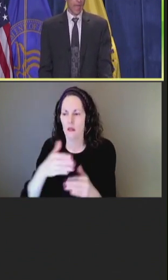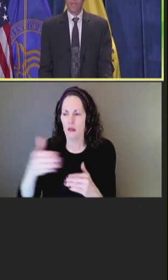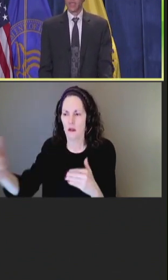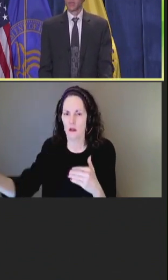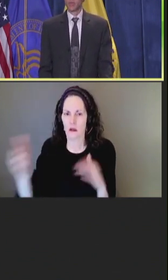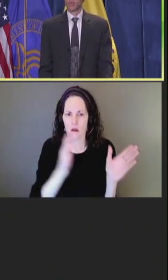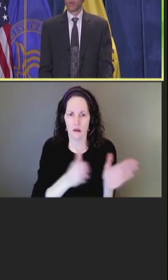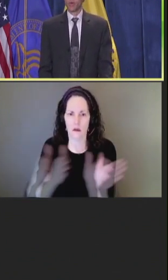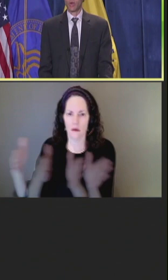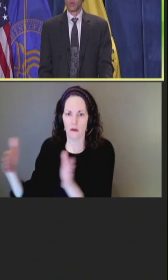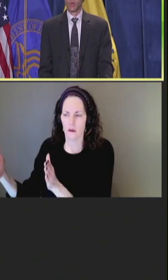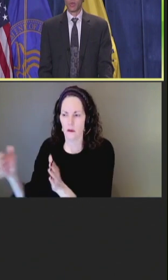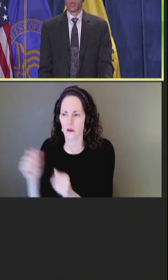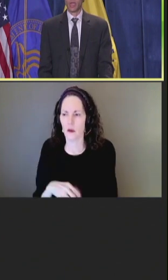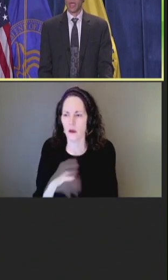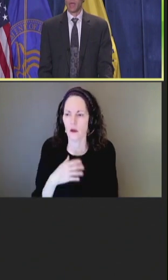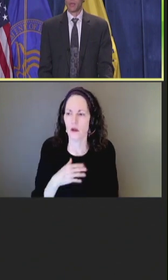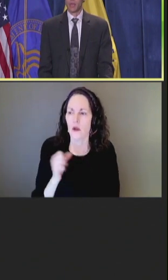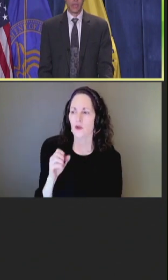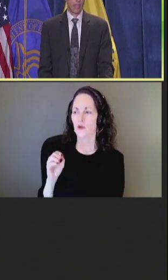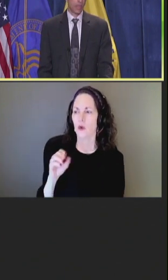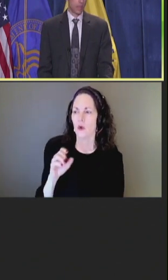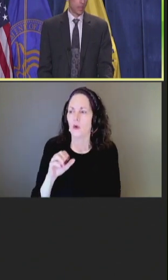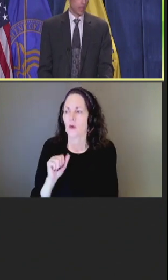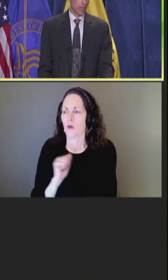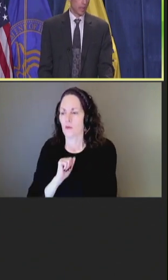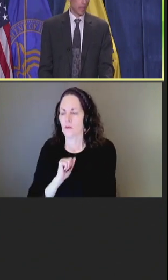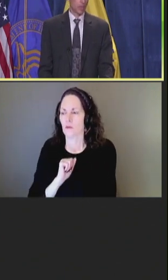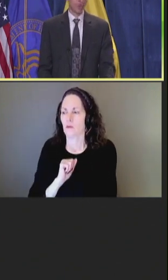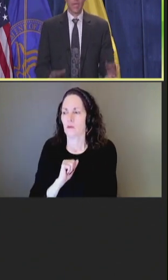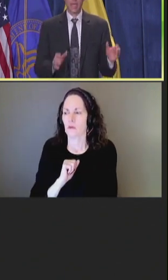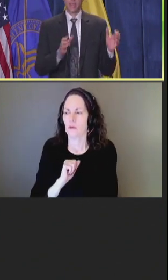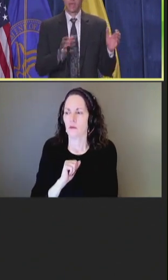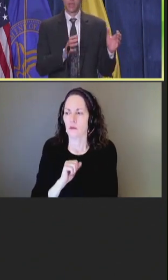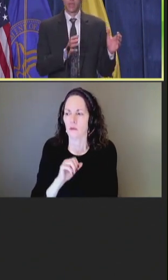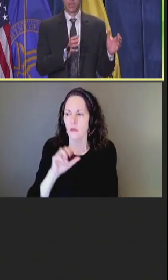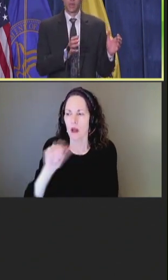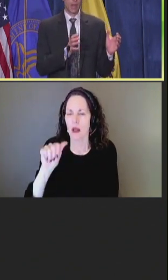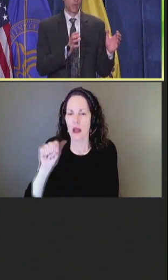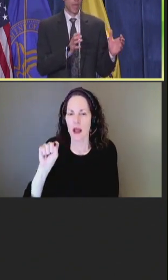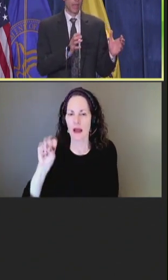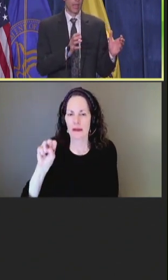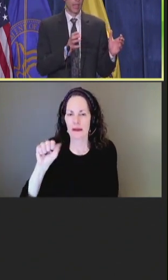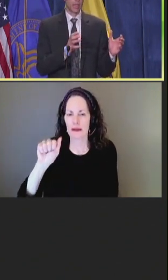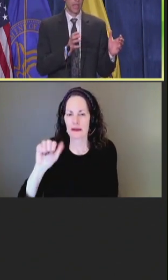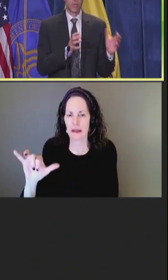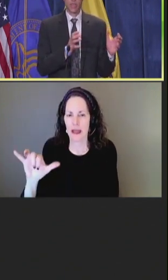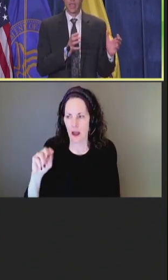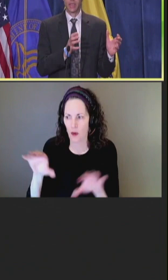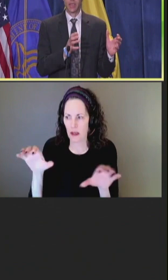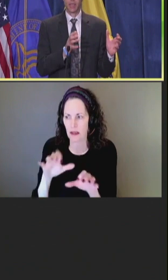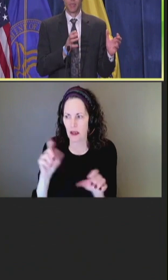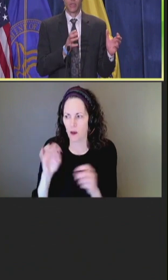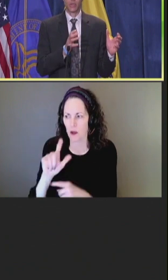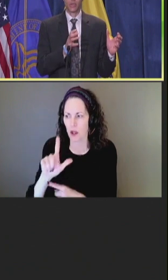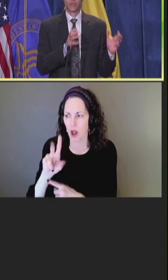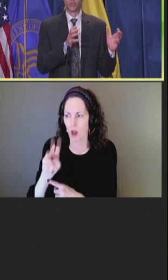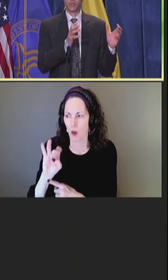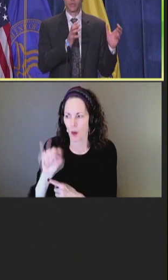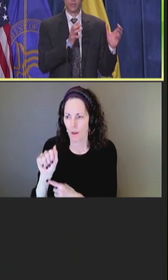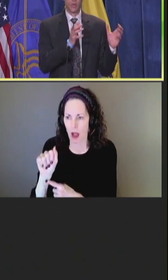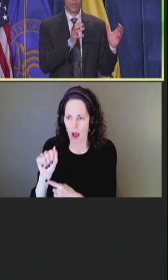The assays we performed were the LUMIT assay, which is by Promega. It's an interesting assay that